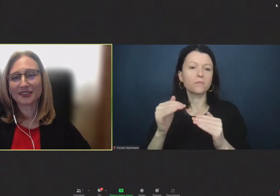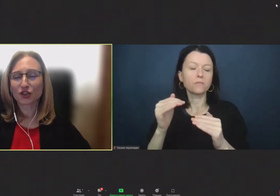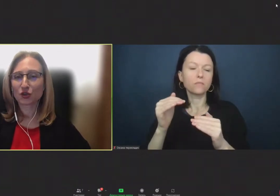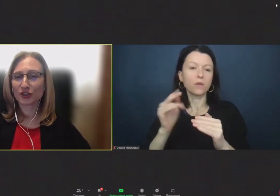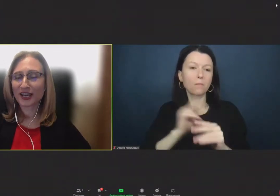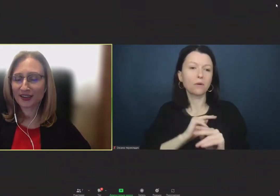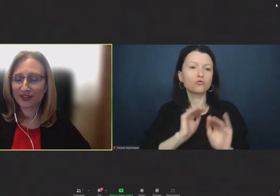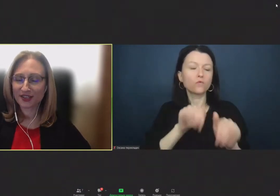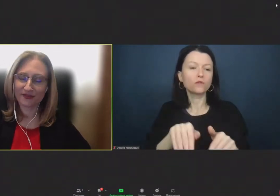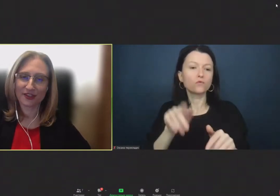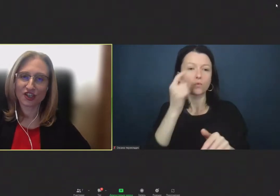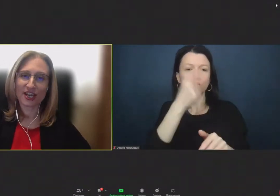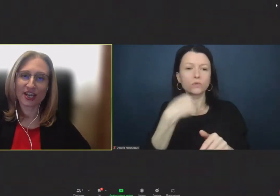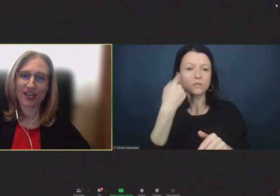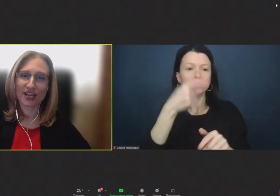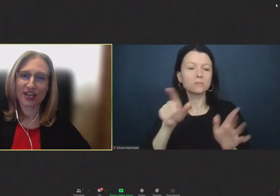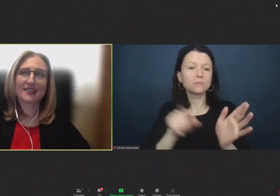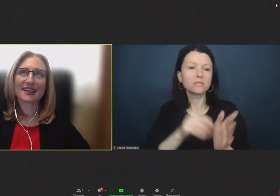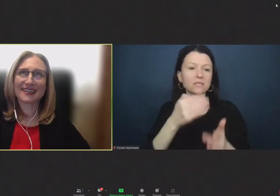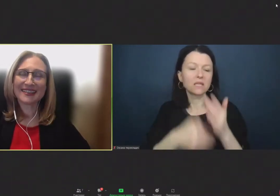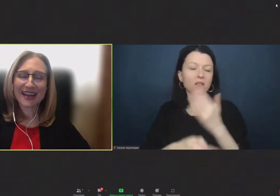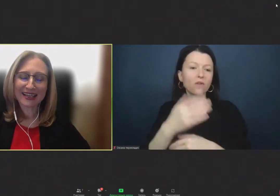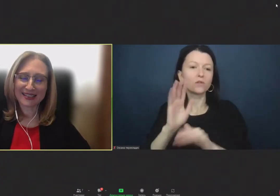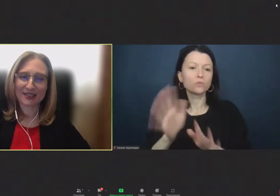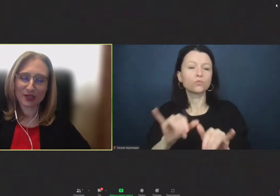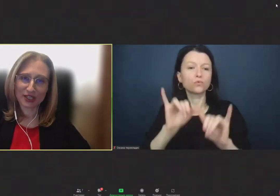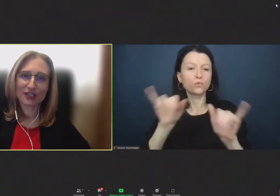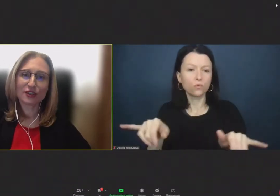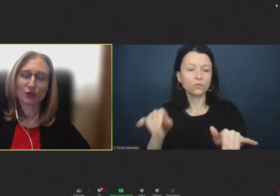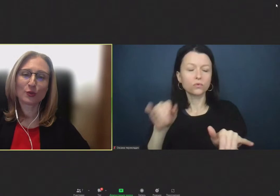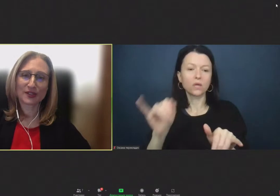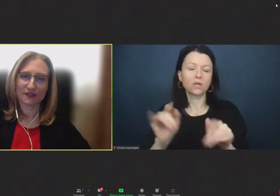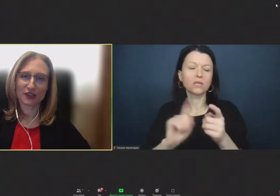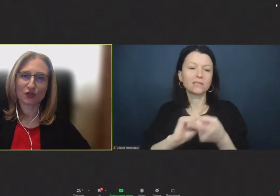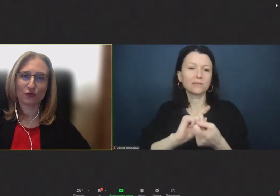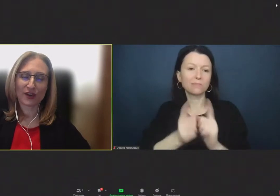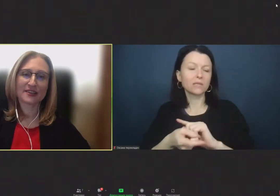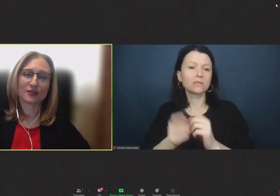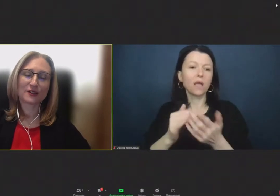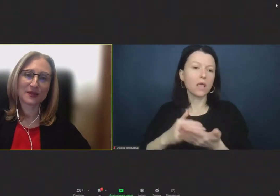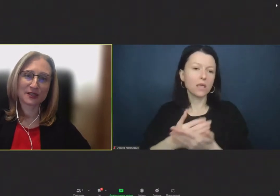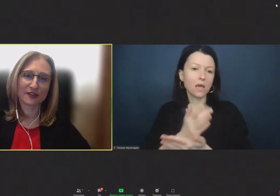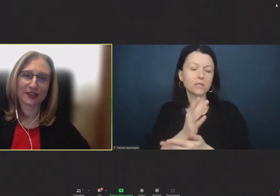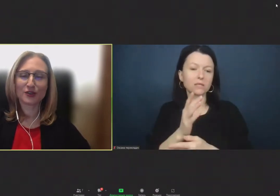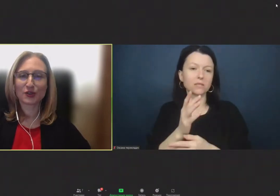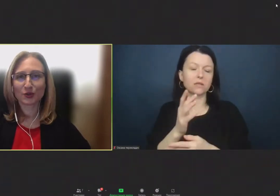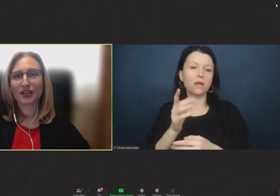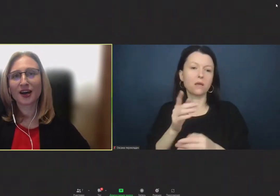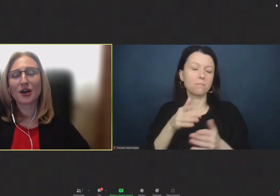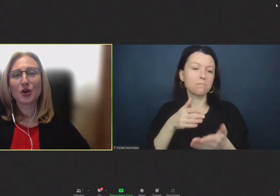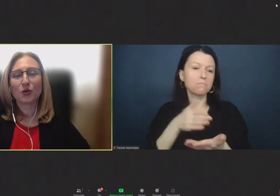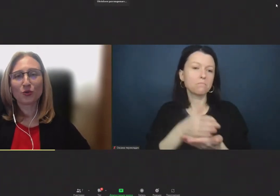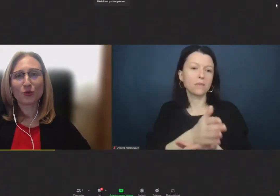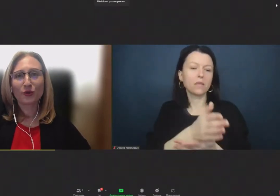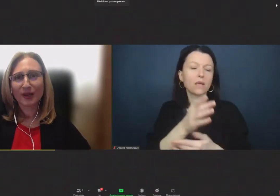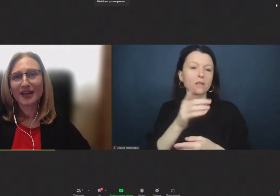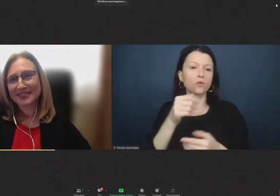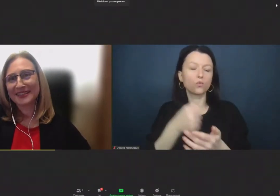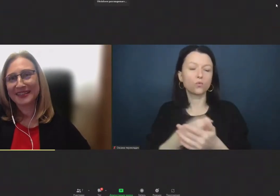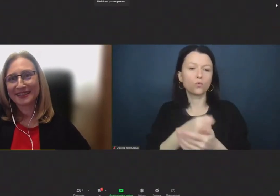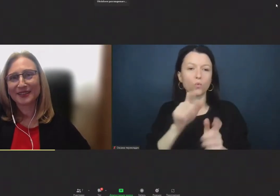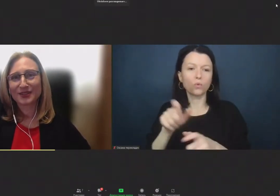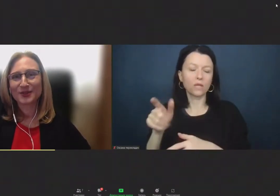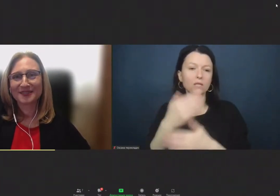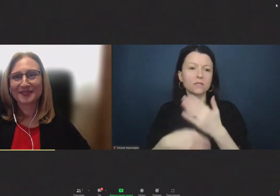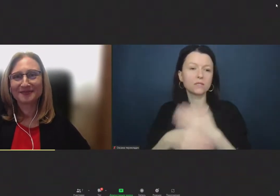providing employment for the persons with disabilities will change, but I also believe that the quality of